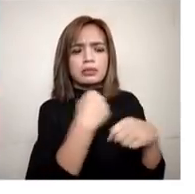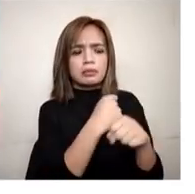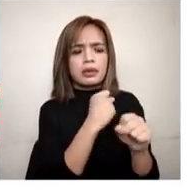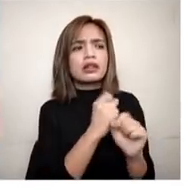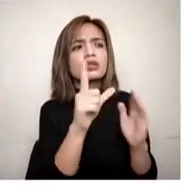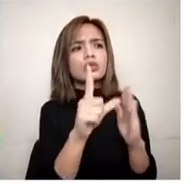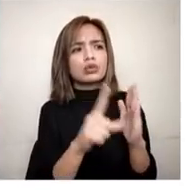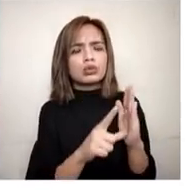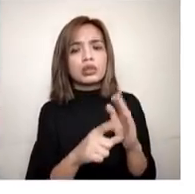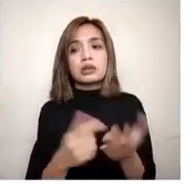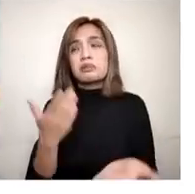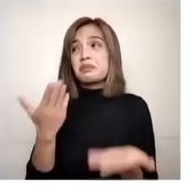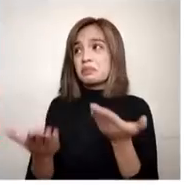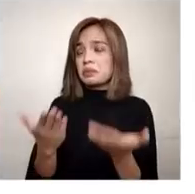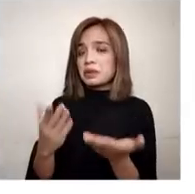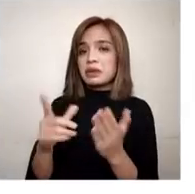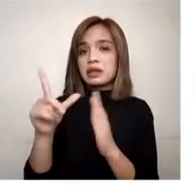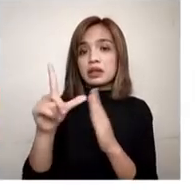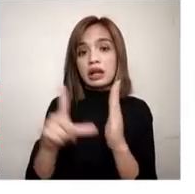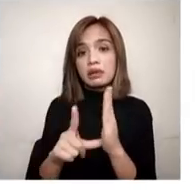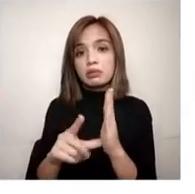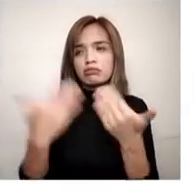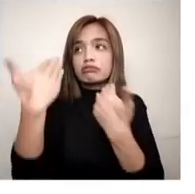Maybe the mandate should be limited